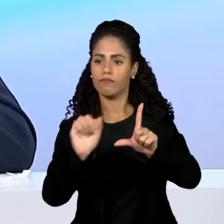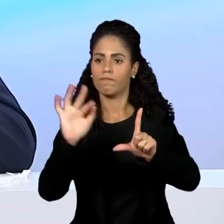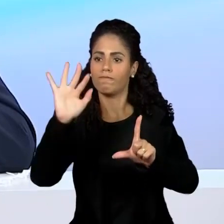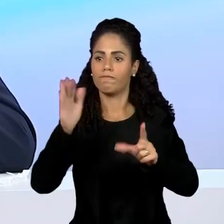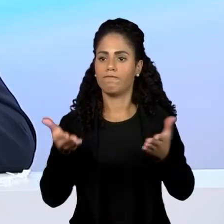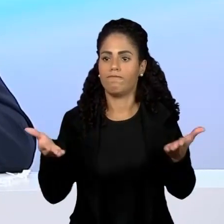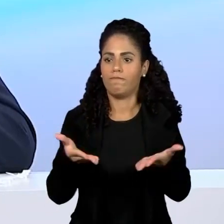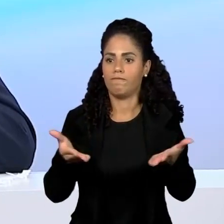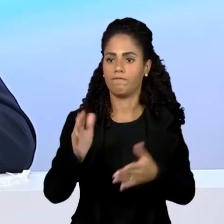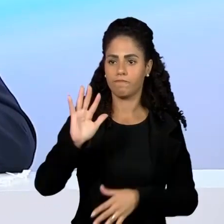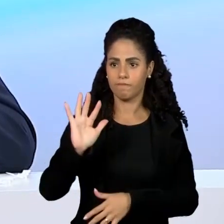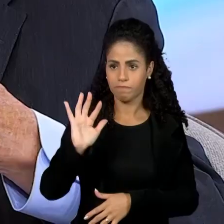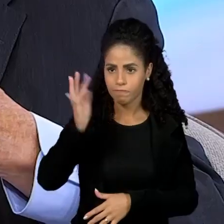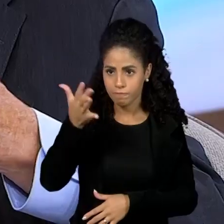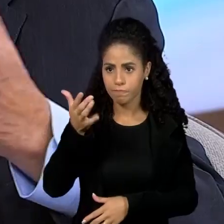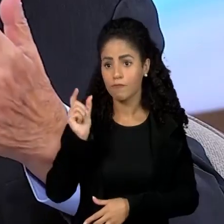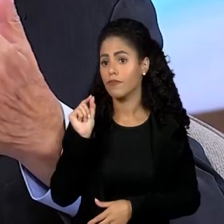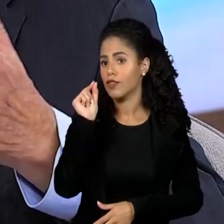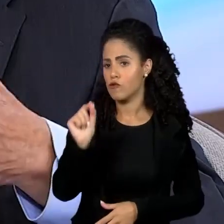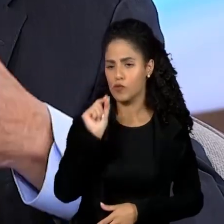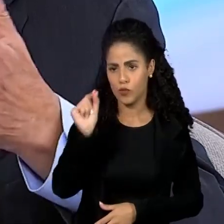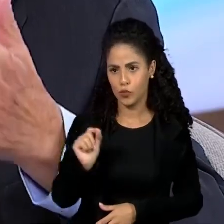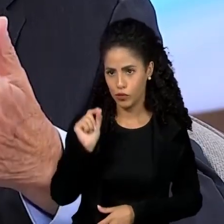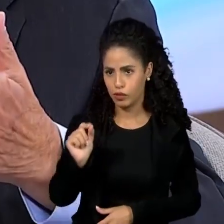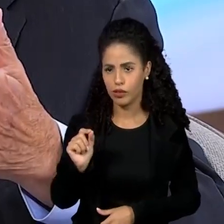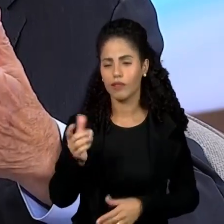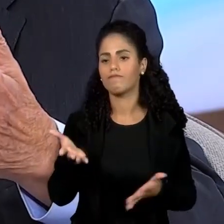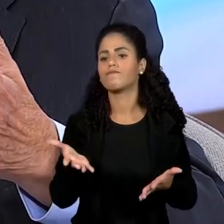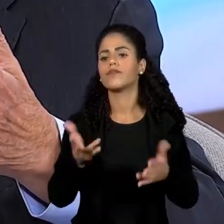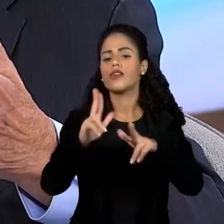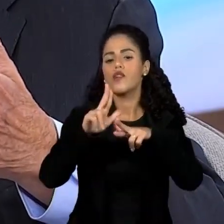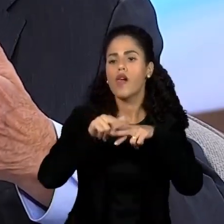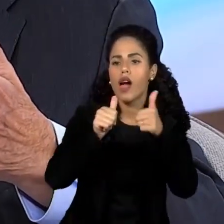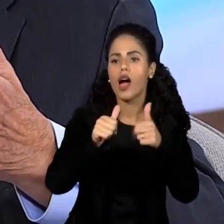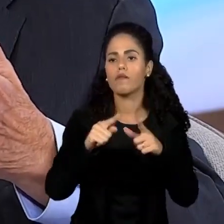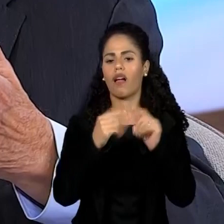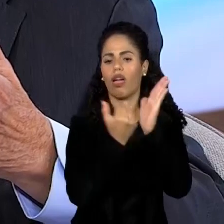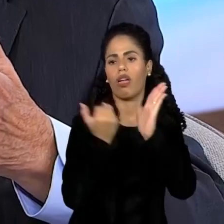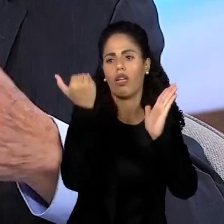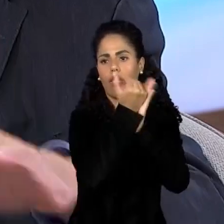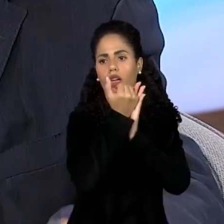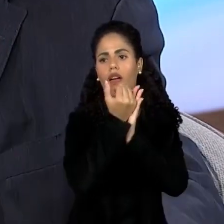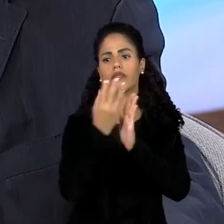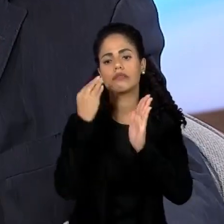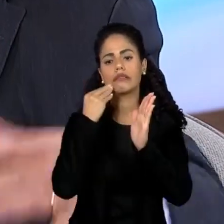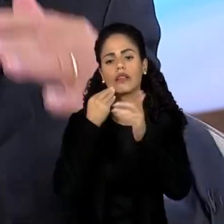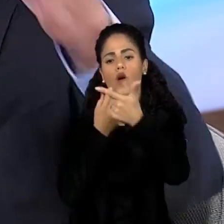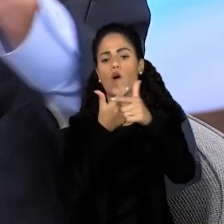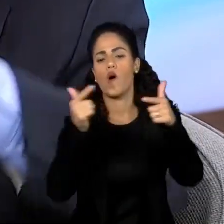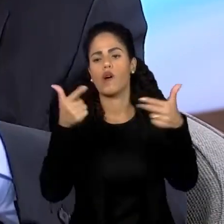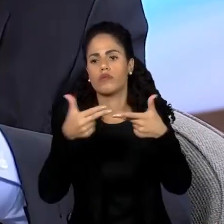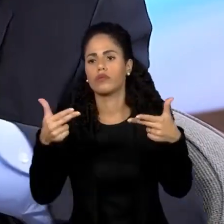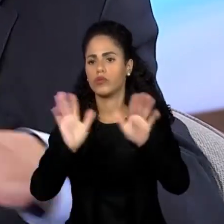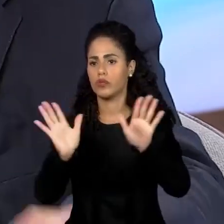today's inflation is not caused by an excess of aggregate demand. Sad. And